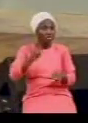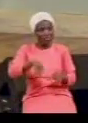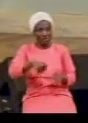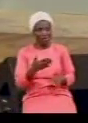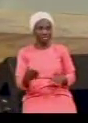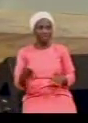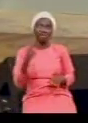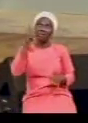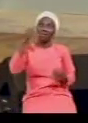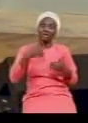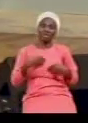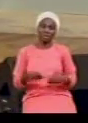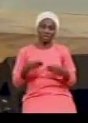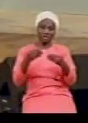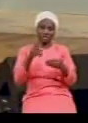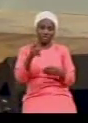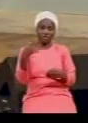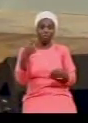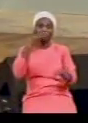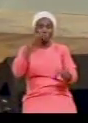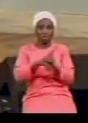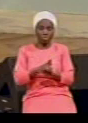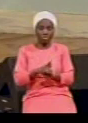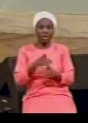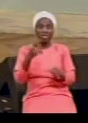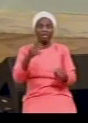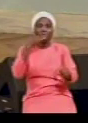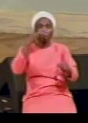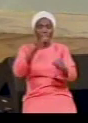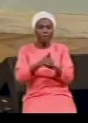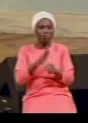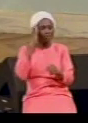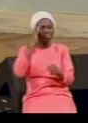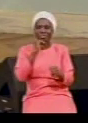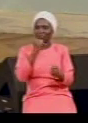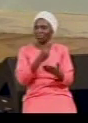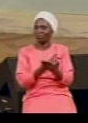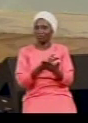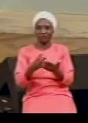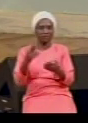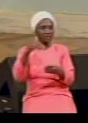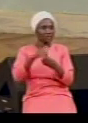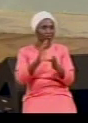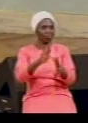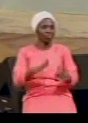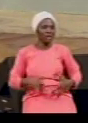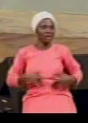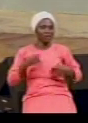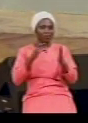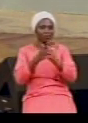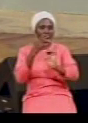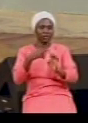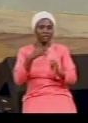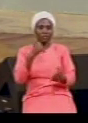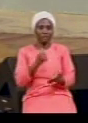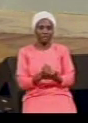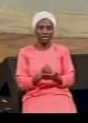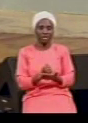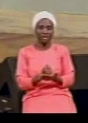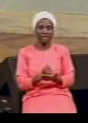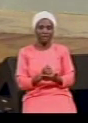has given you the promise. The promise will not fail in your life.